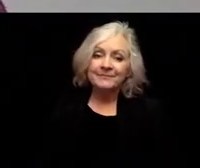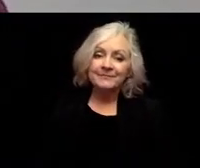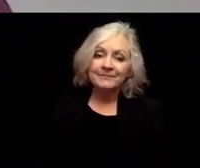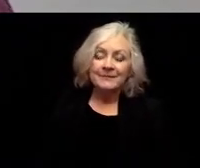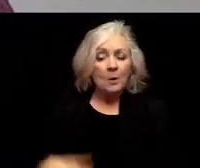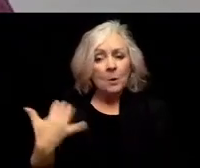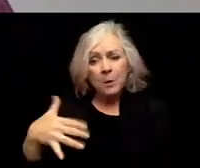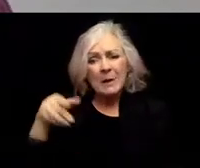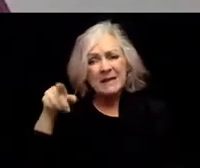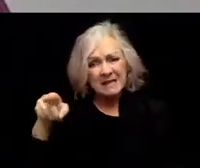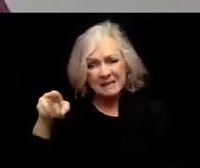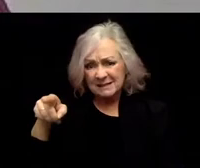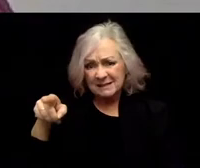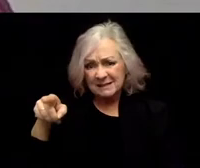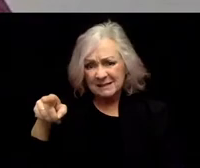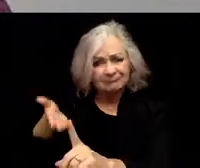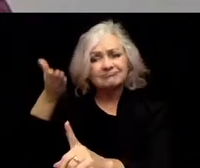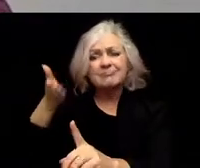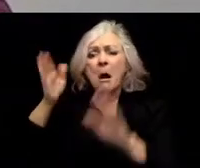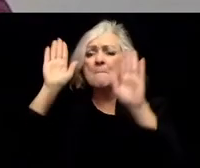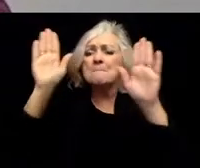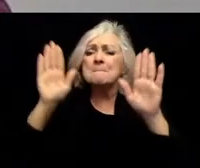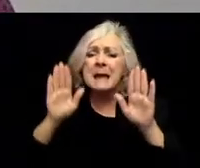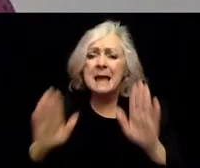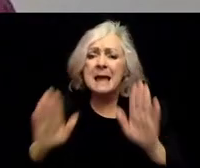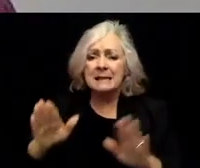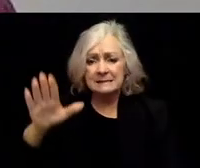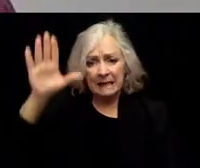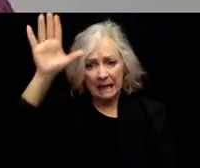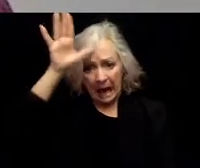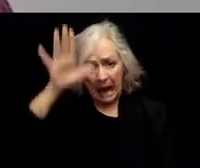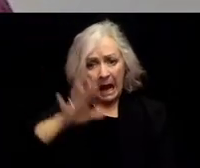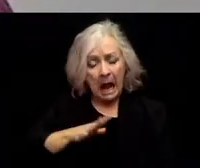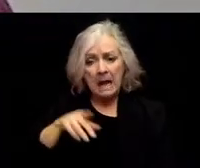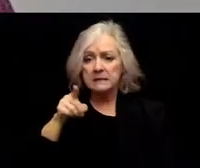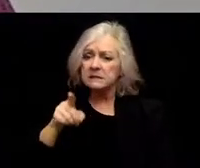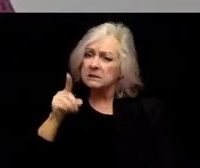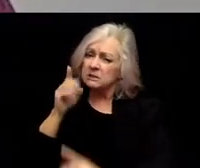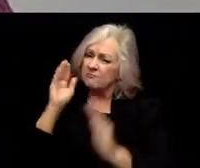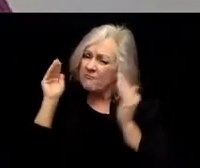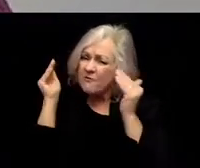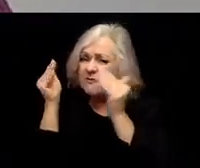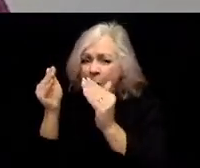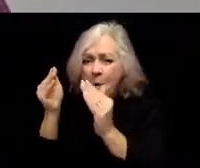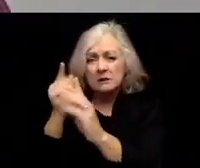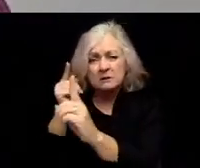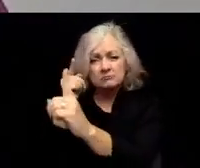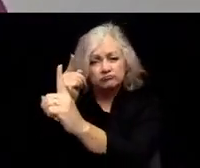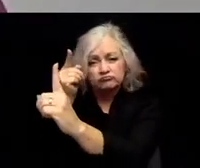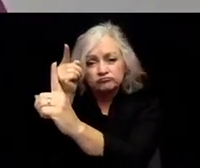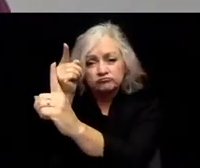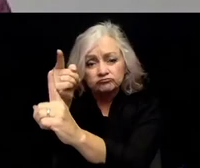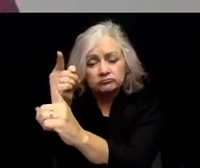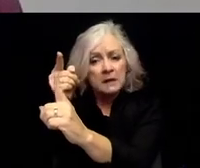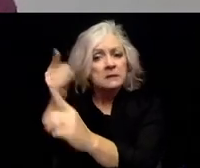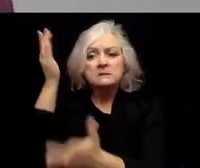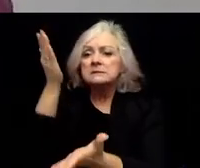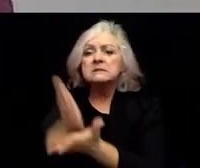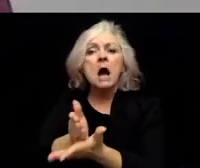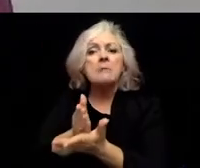remarkable guy. He was so dedicated. He eliminated junk foods, but